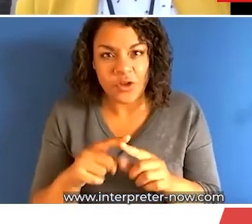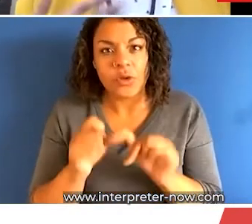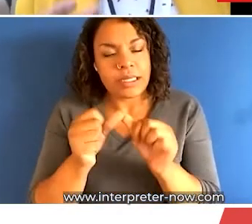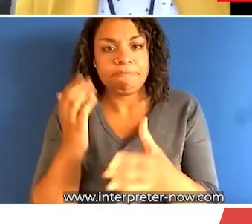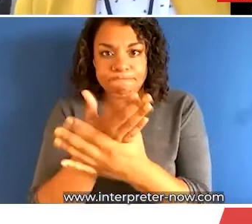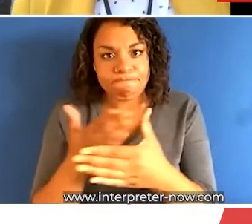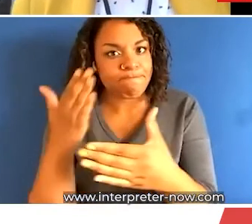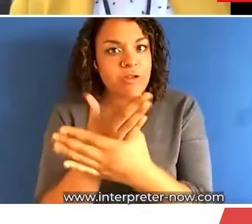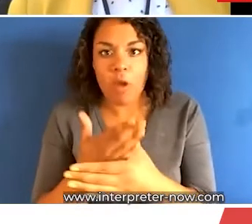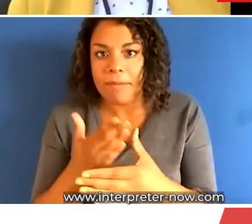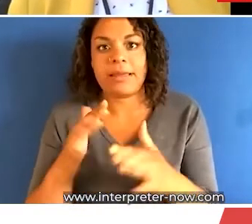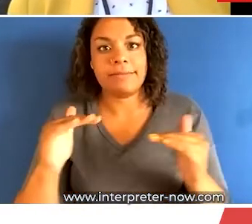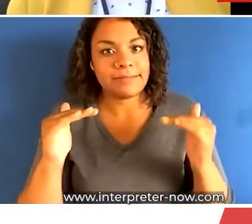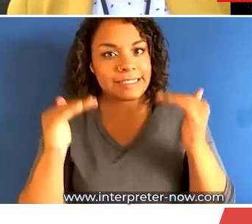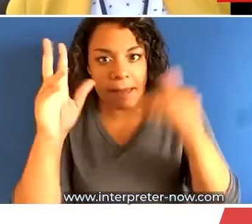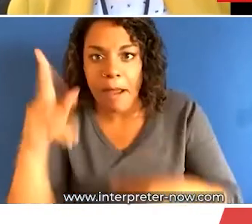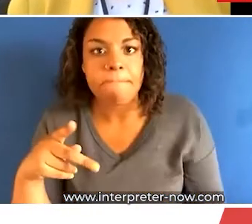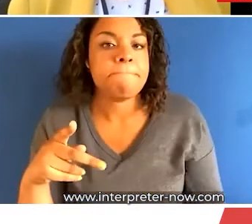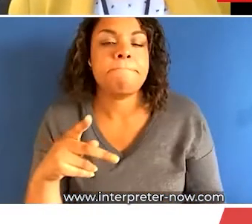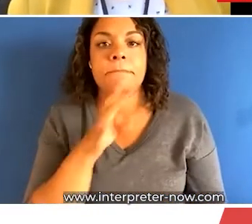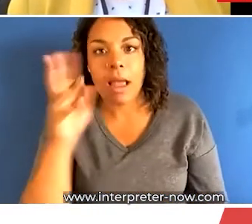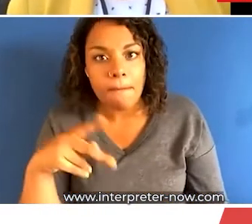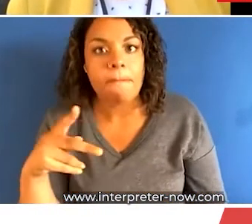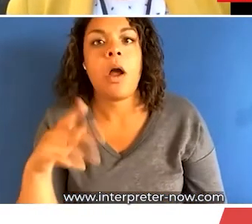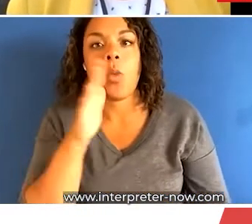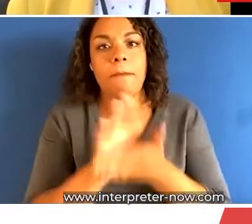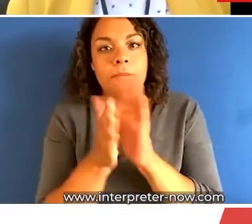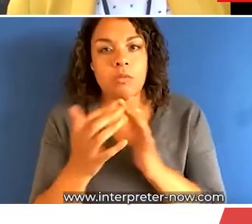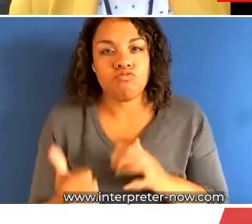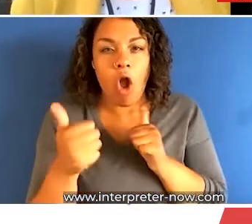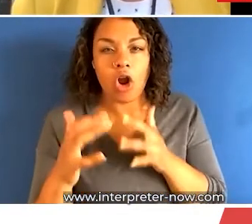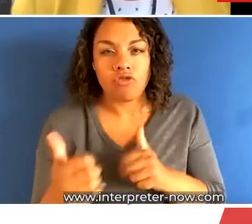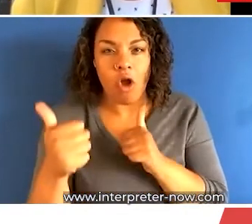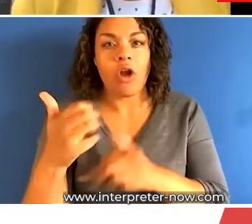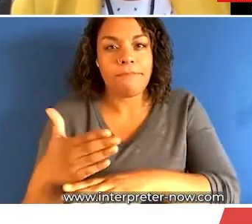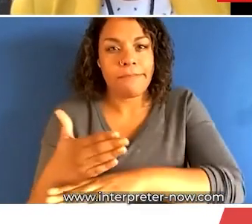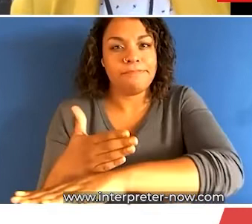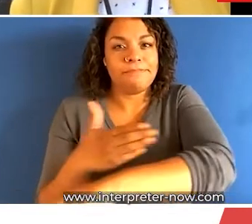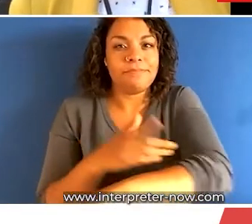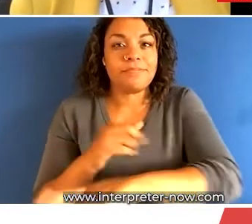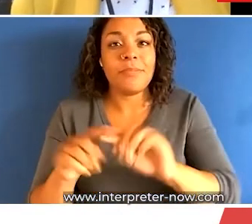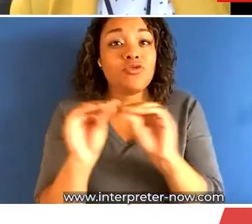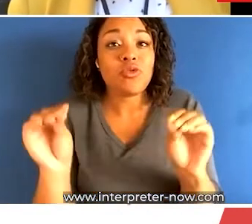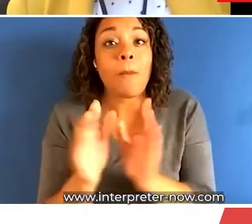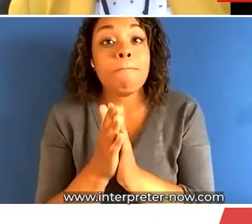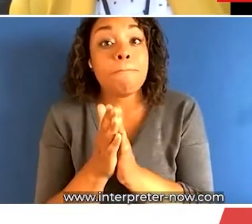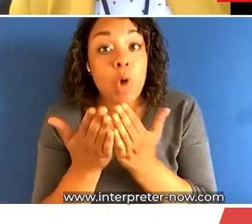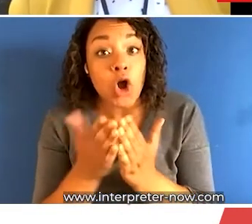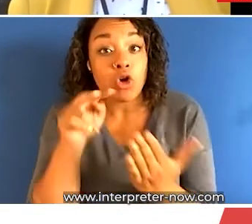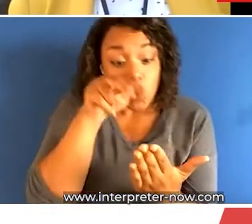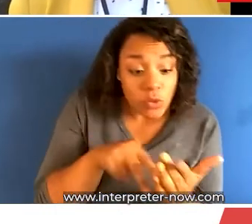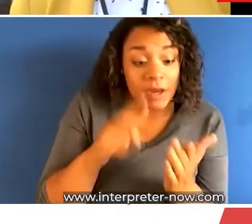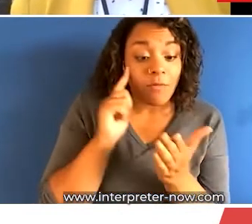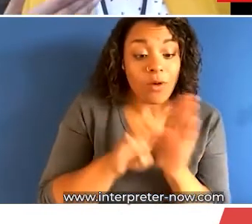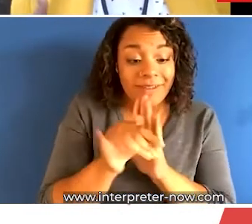and keep stepping up. And you'll get stronger and you'll get better, but there's no really book I could tell you to read,